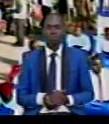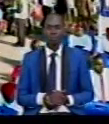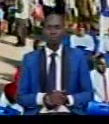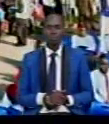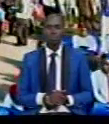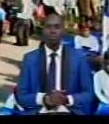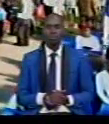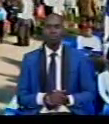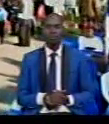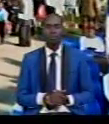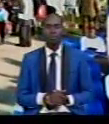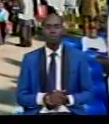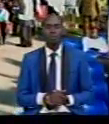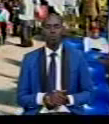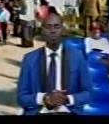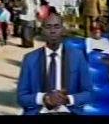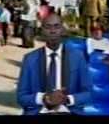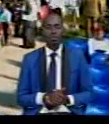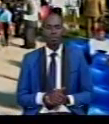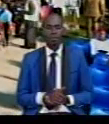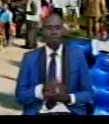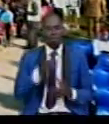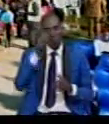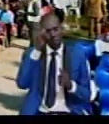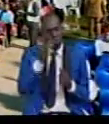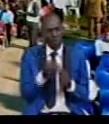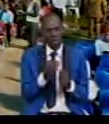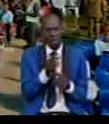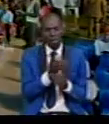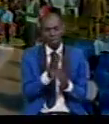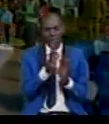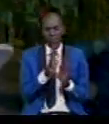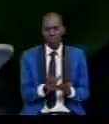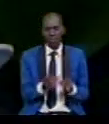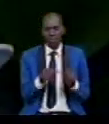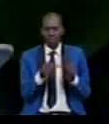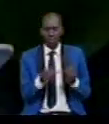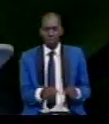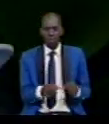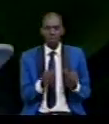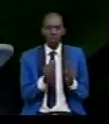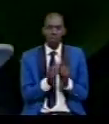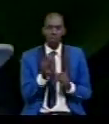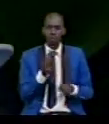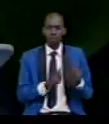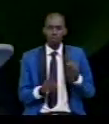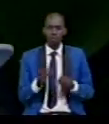Counselors, remain where you are. Don't go to your seat. Remain where you are.